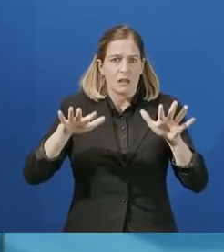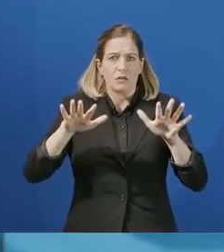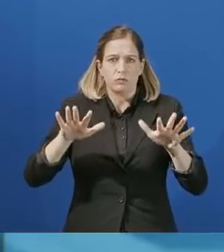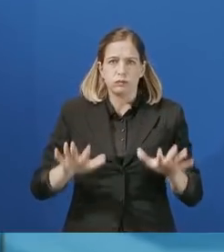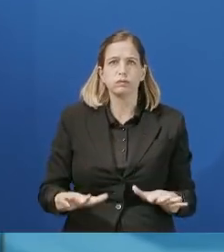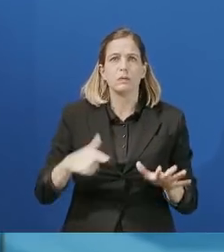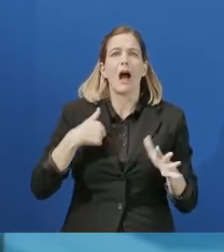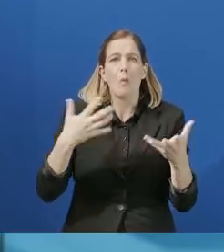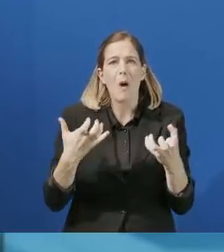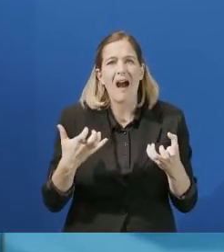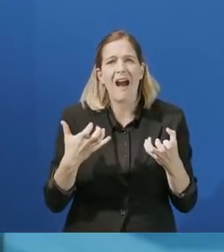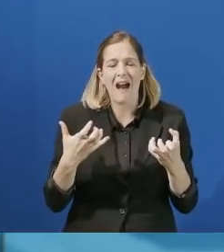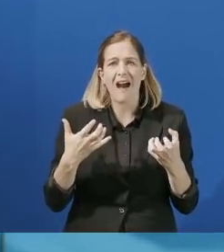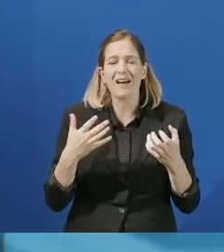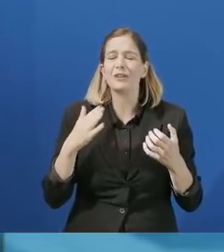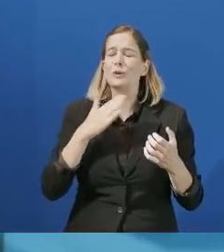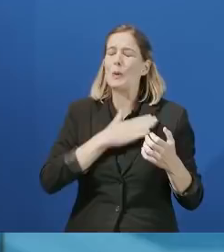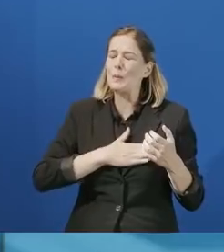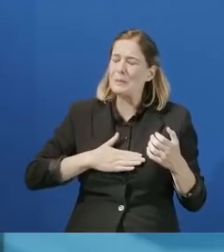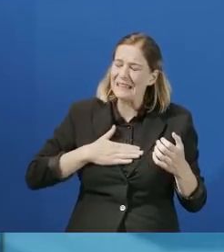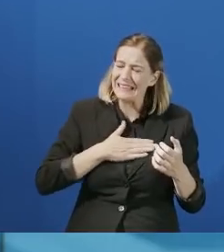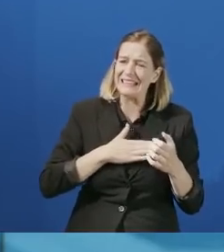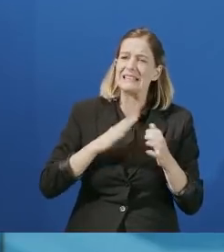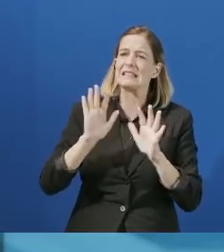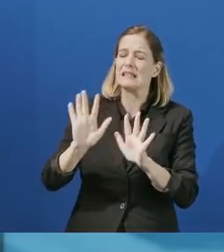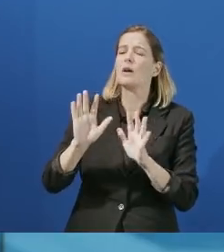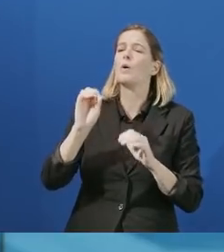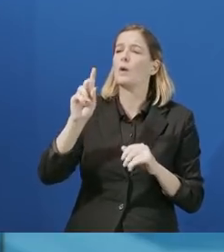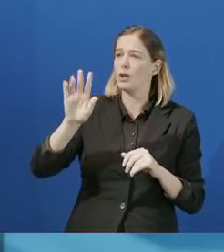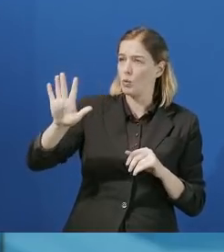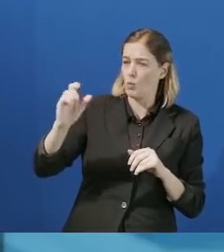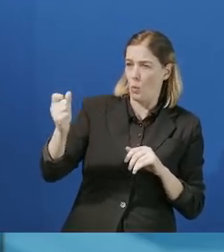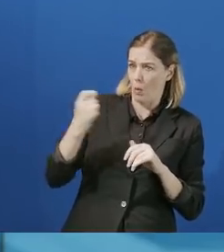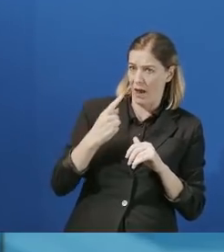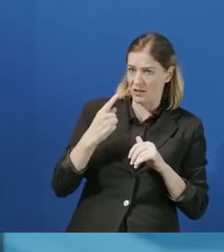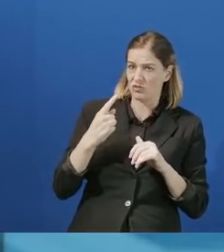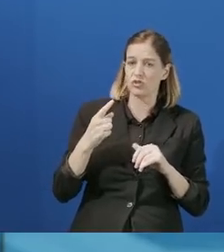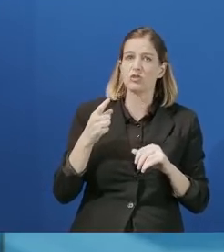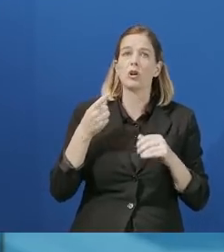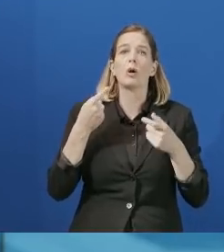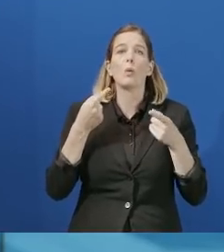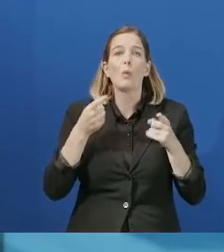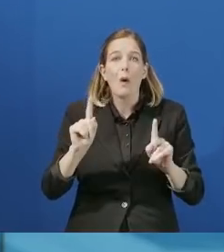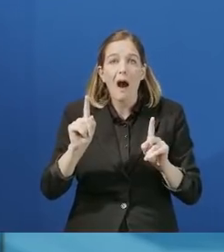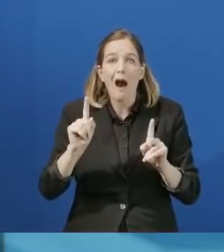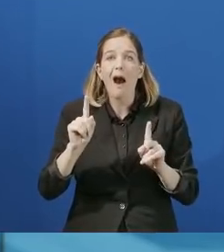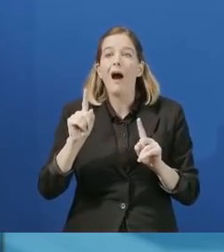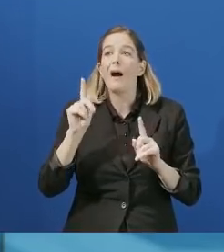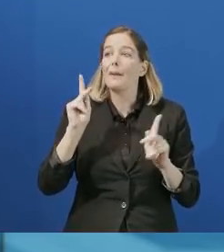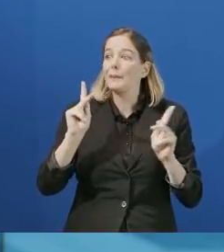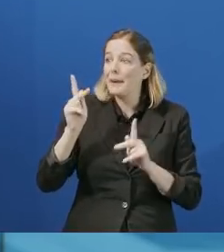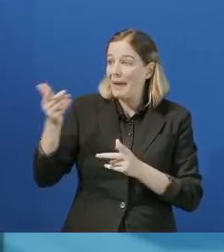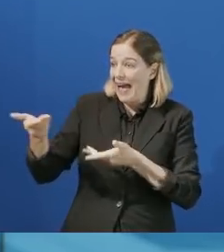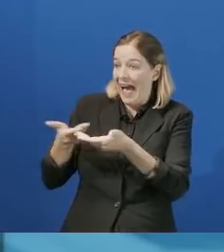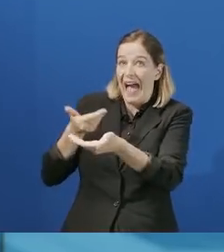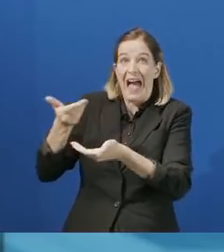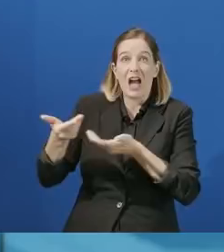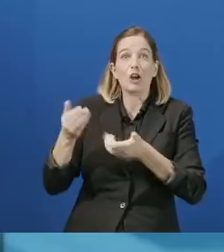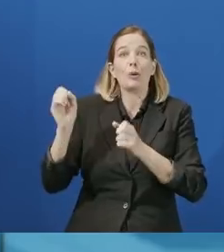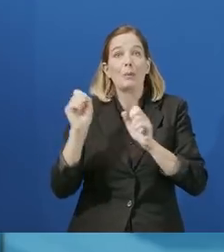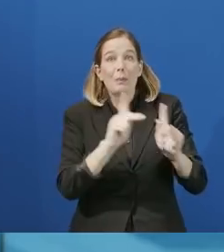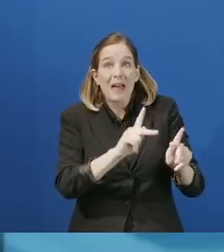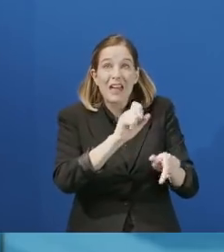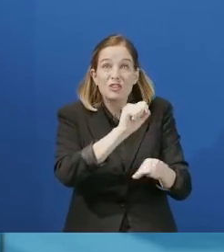with it. And the question beyond that was, as people are being rehired into the economy and they are on